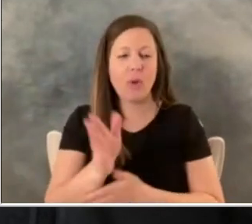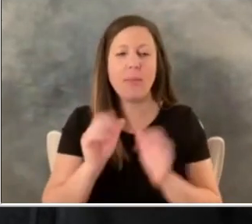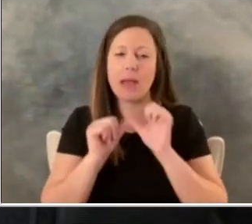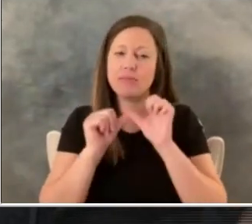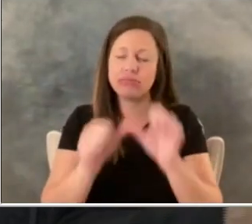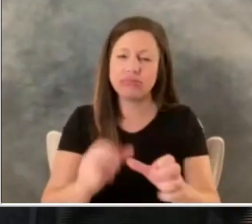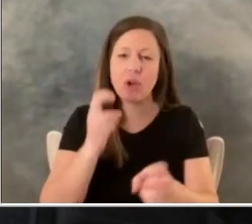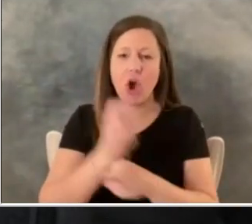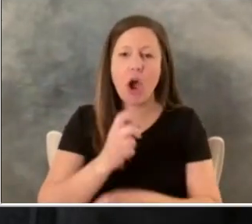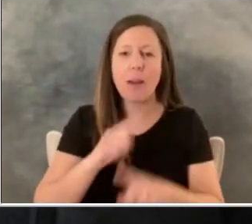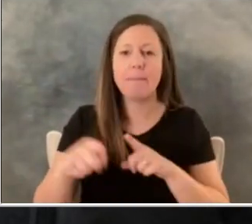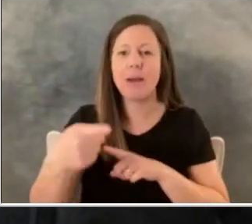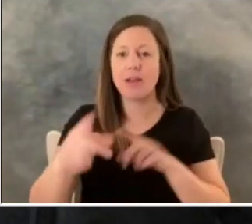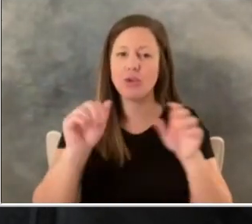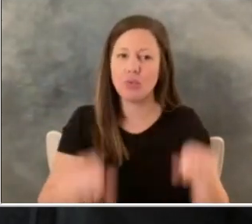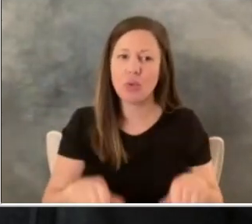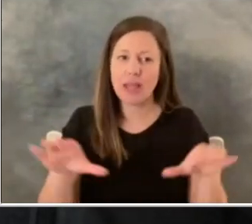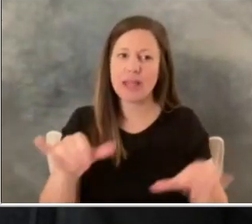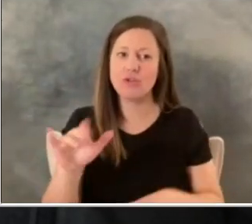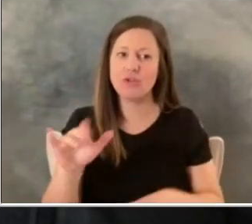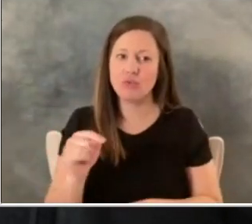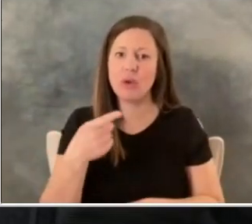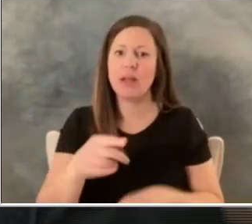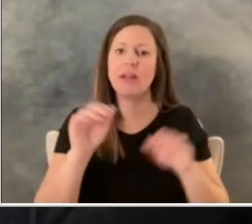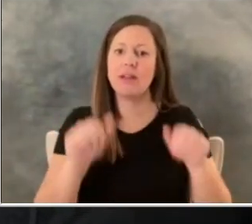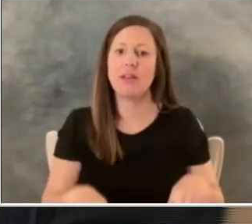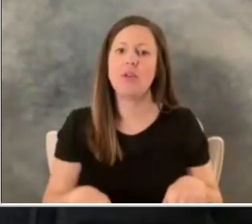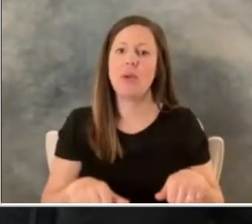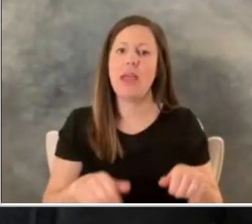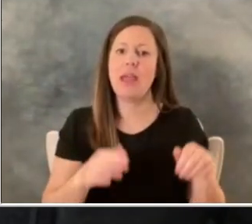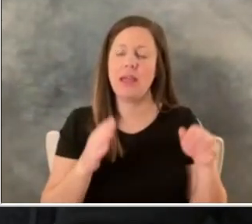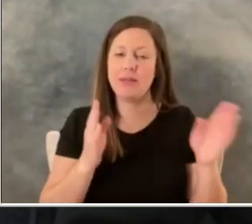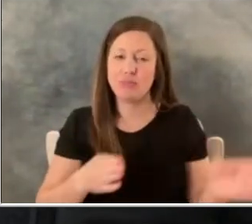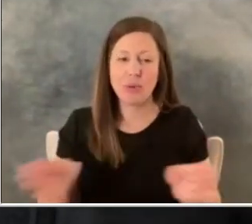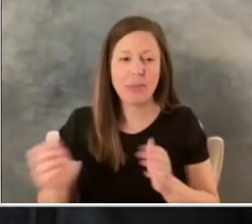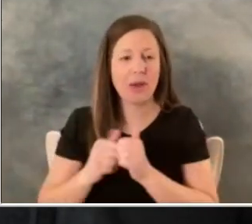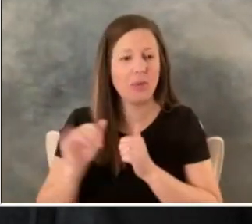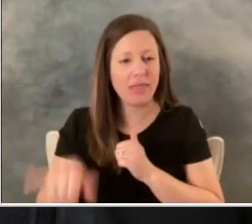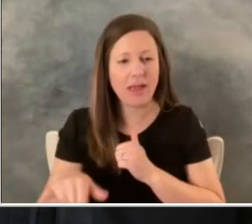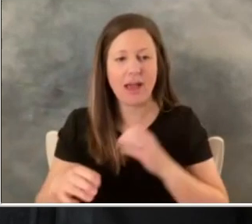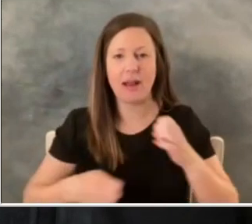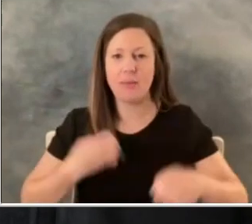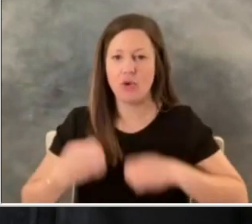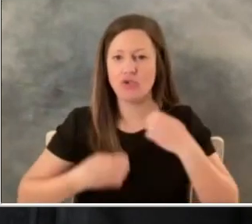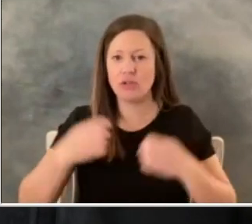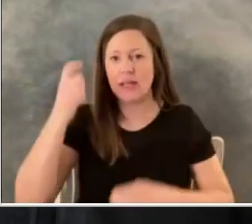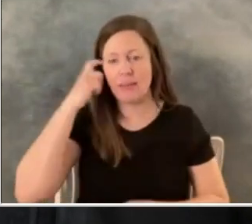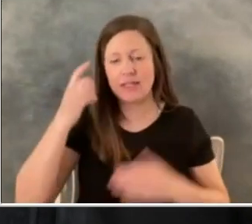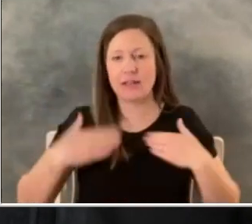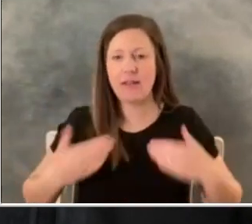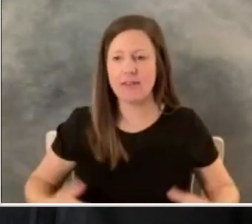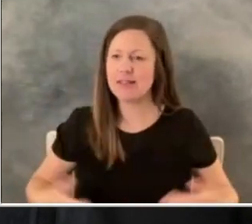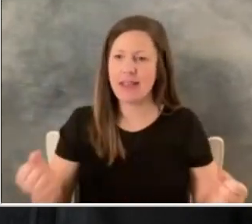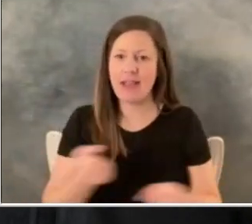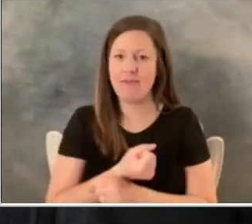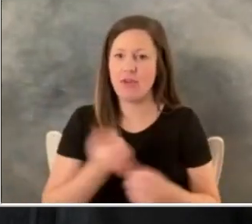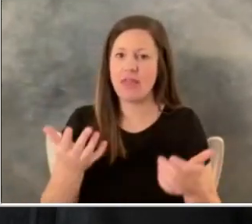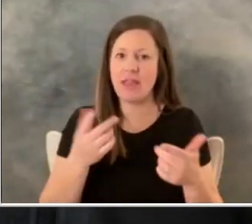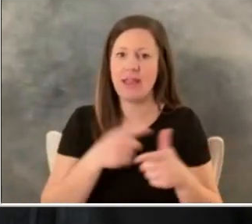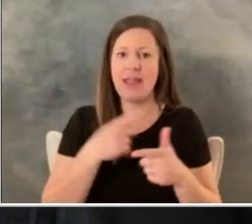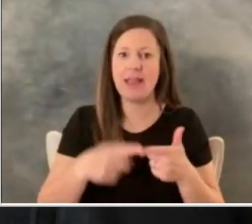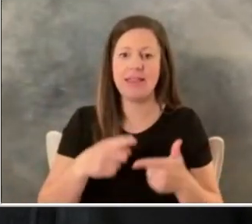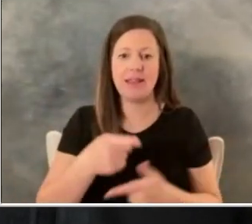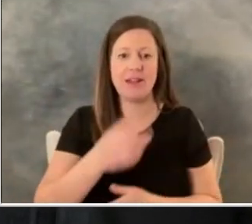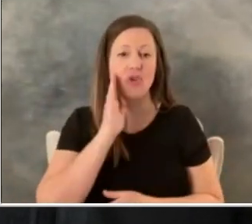be preparing with that mentally, emotionally, everything, physically. And then you will see that it's going to be